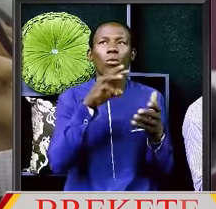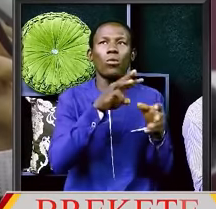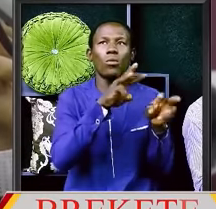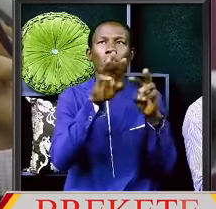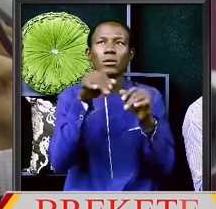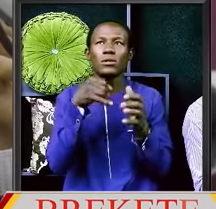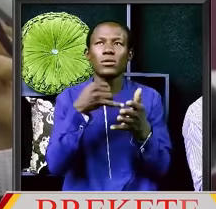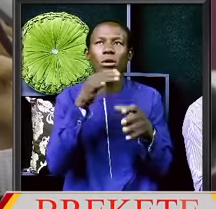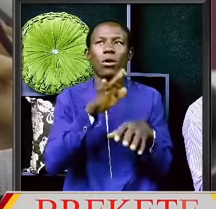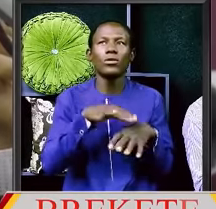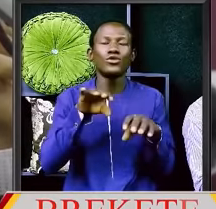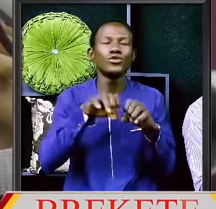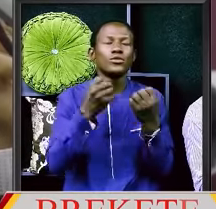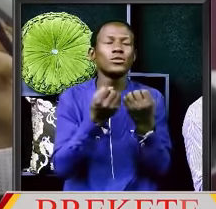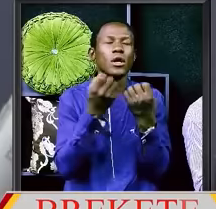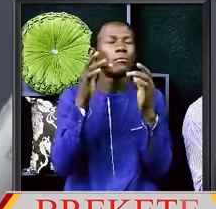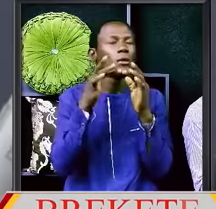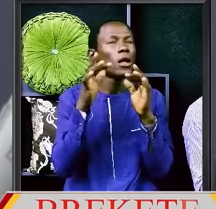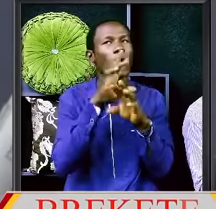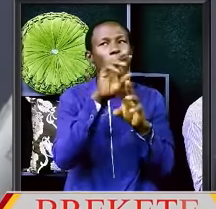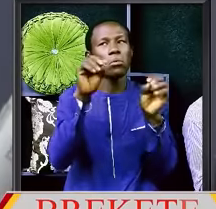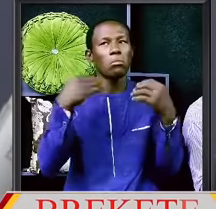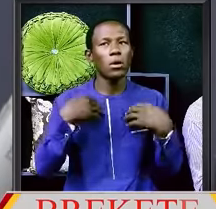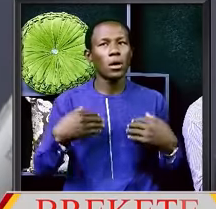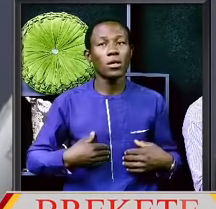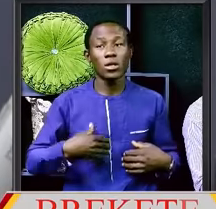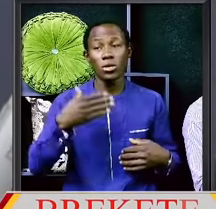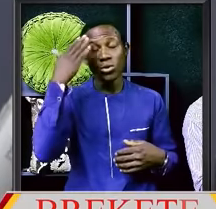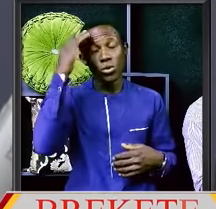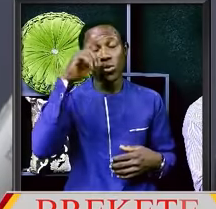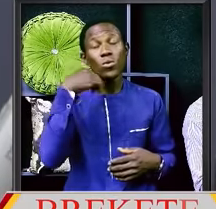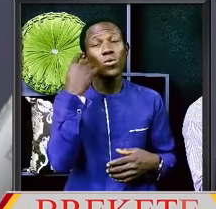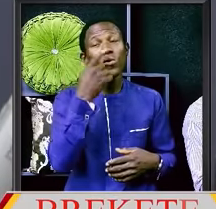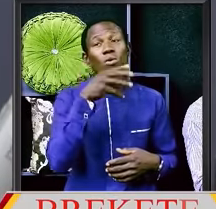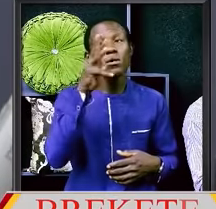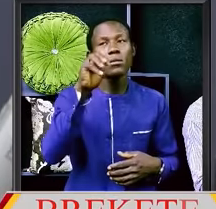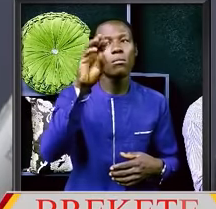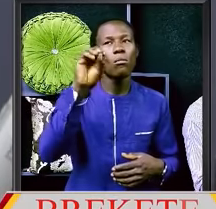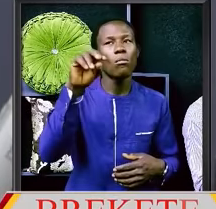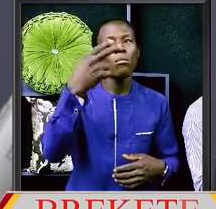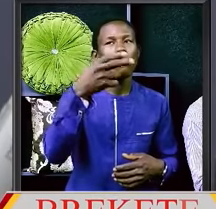Mohbad died. Nobody knew who Mohbad was. I didn't know who Mohbad was.